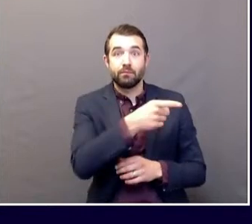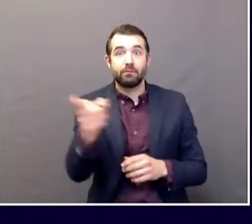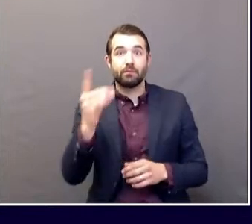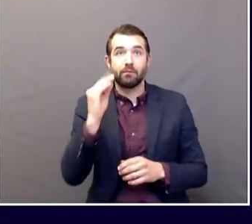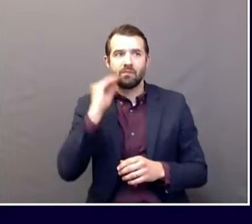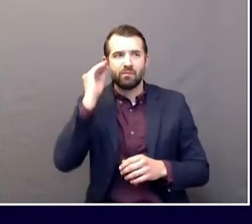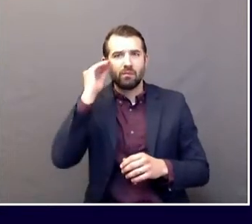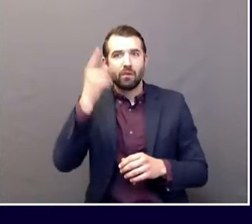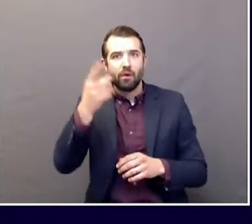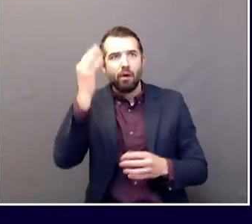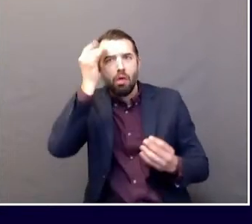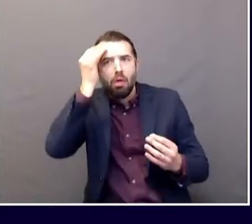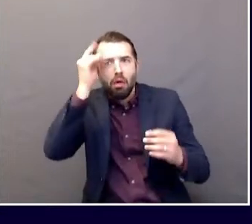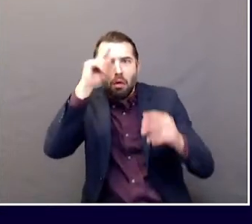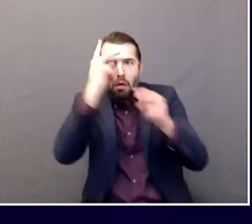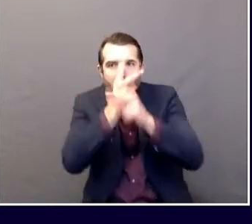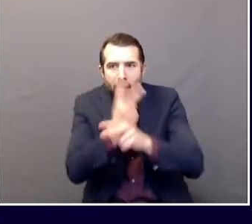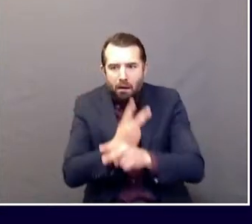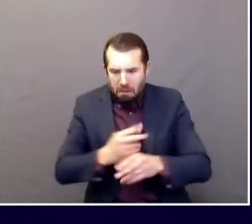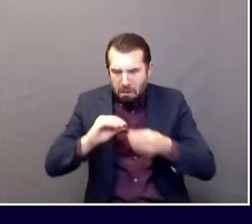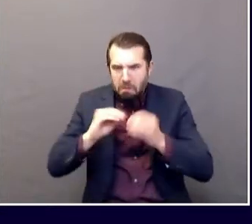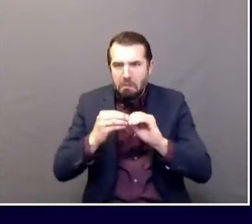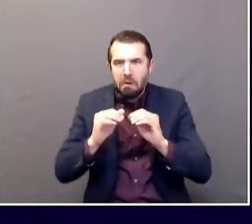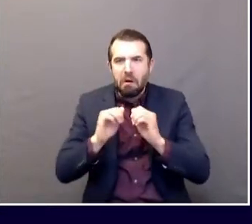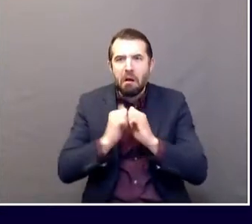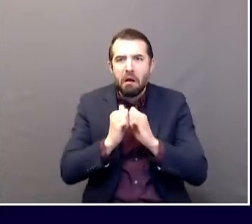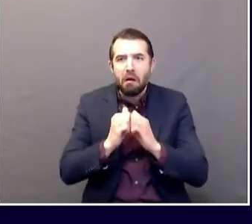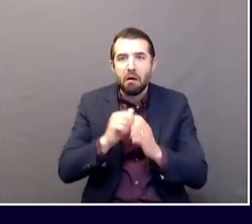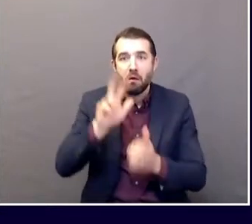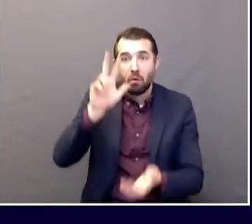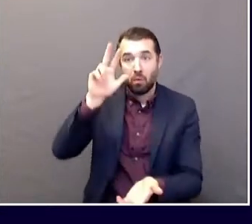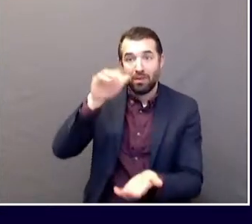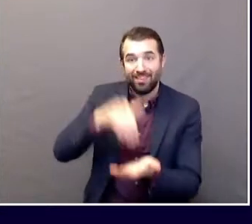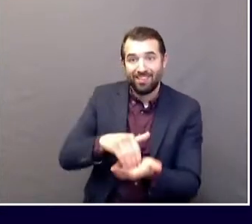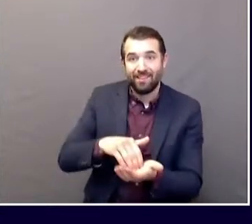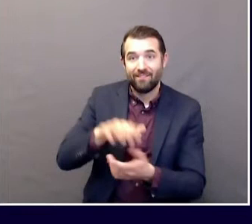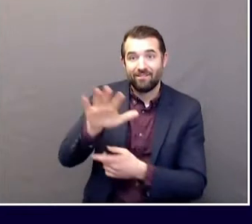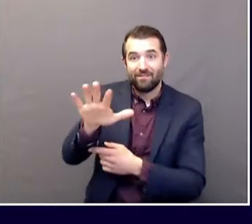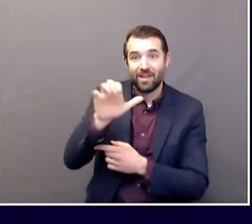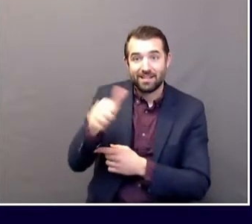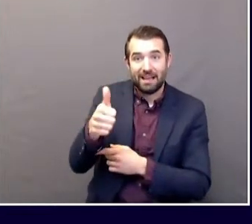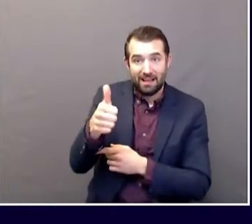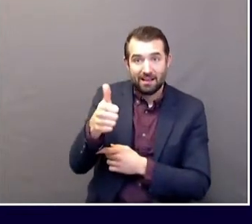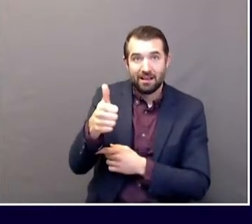new doses is not 3,510, but rather